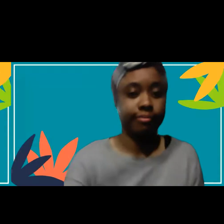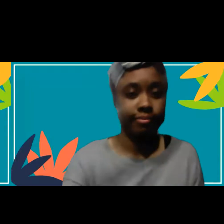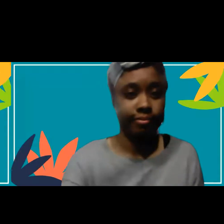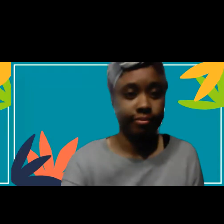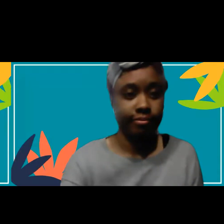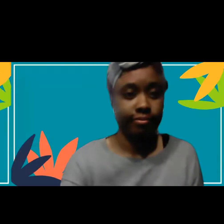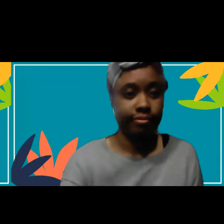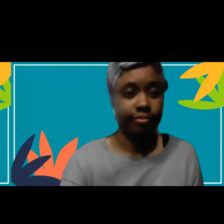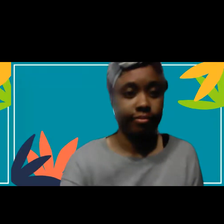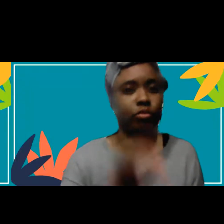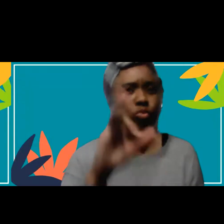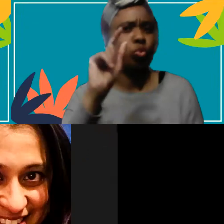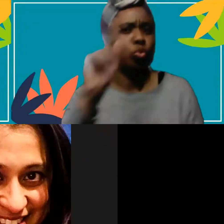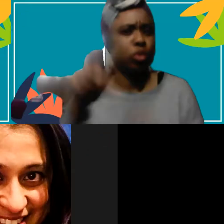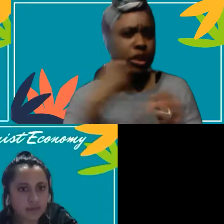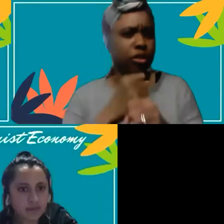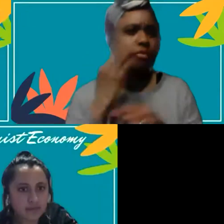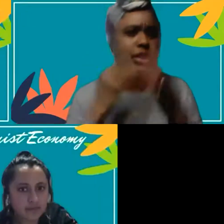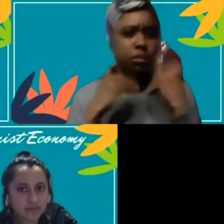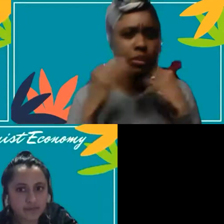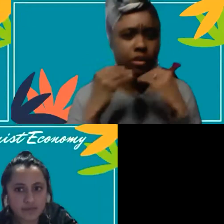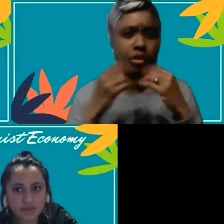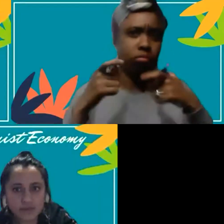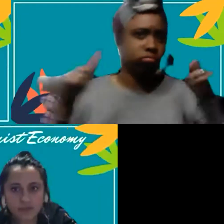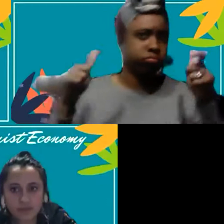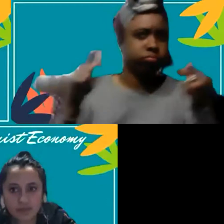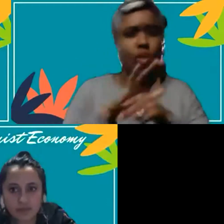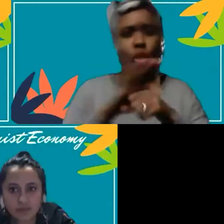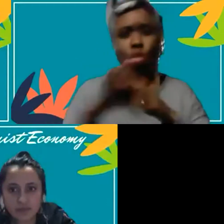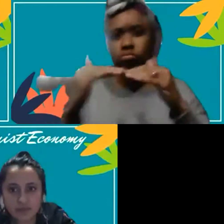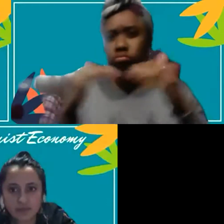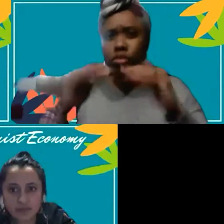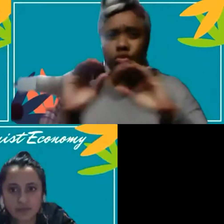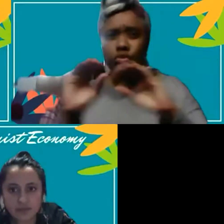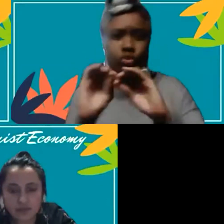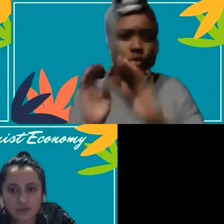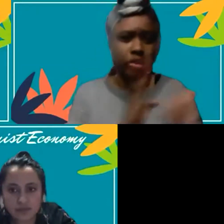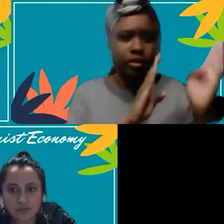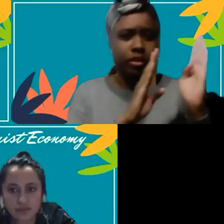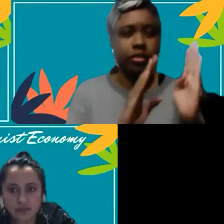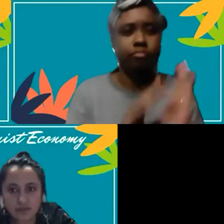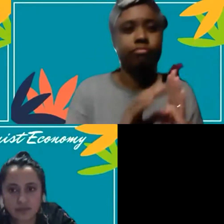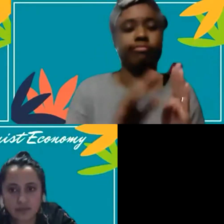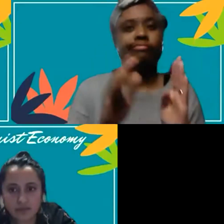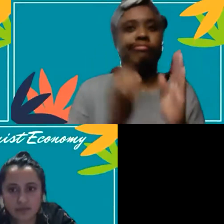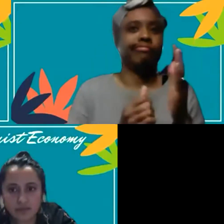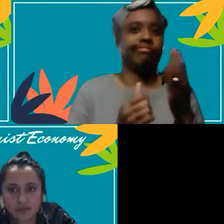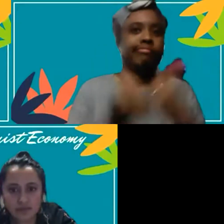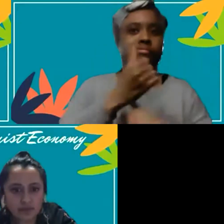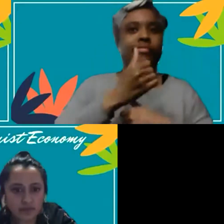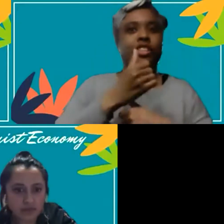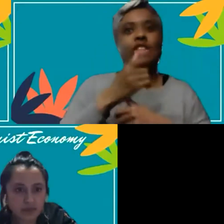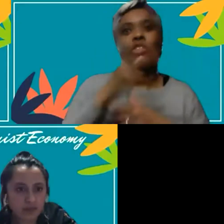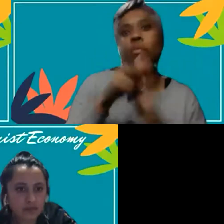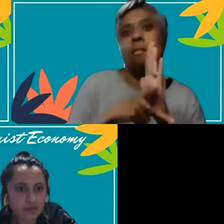of experience in a wide range of global justice organizations, and is currently a senior policy advocate